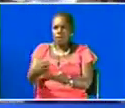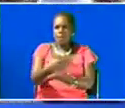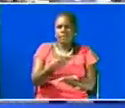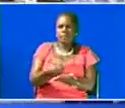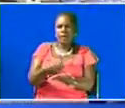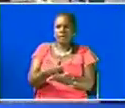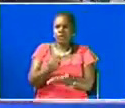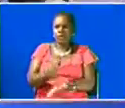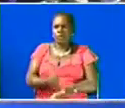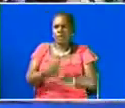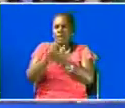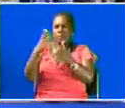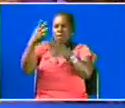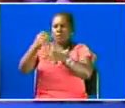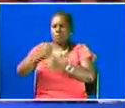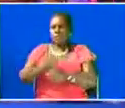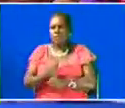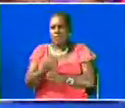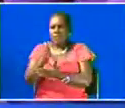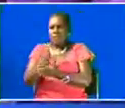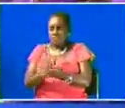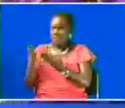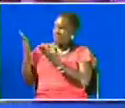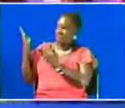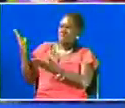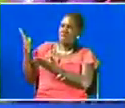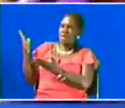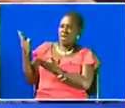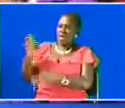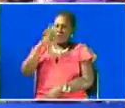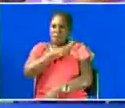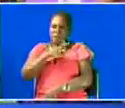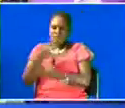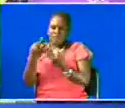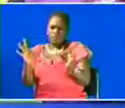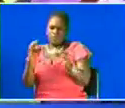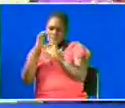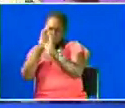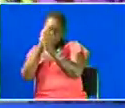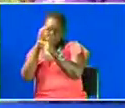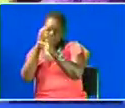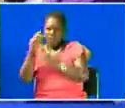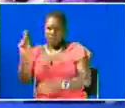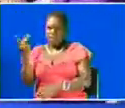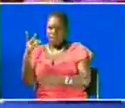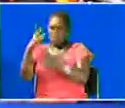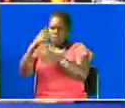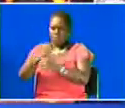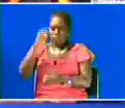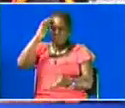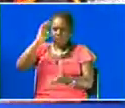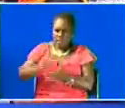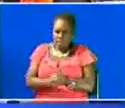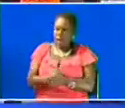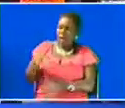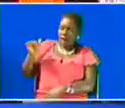help the Kenya Cancer Association. Those who attended the relay benefited from free screening in line with the Kenya Cancer Association belief